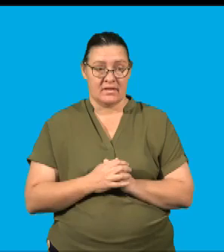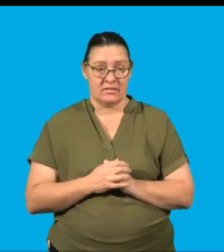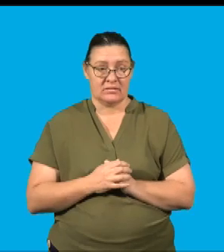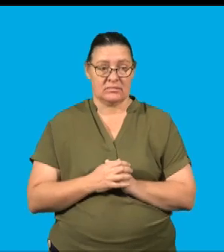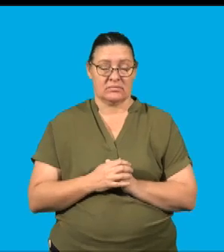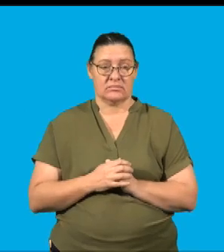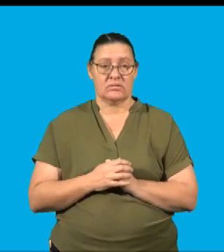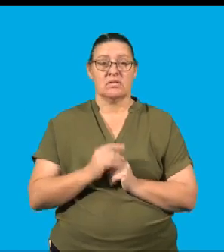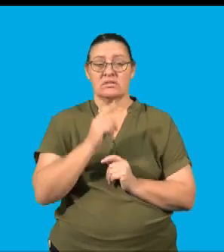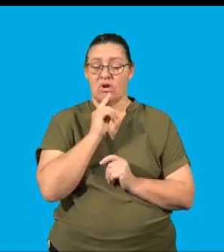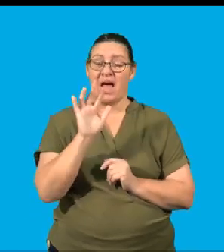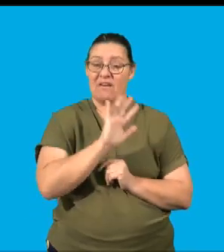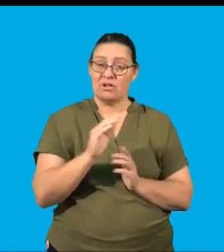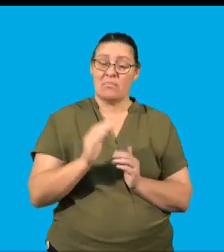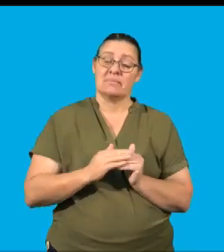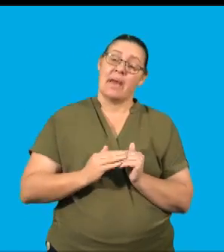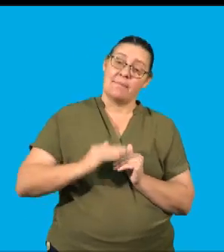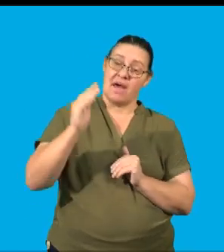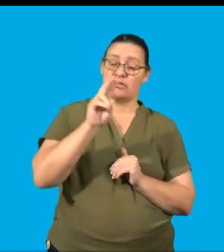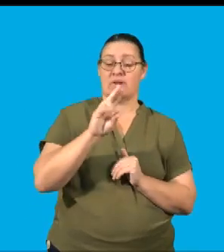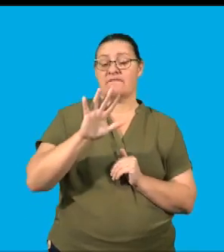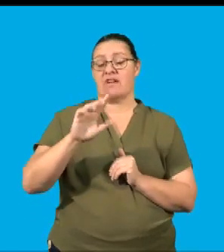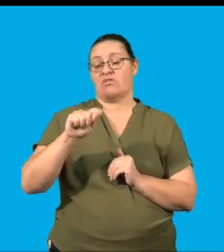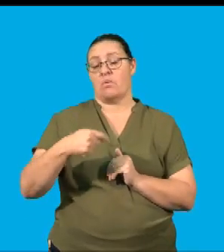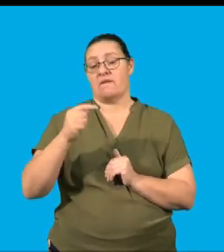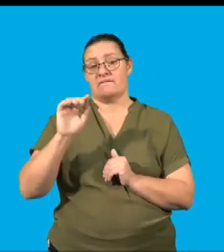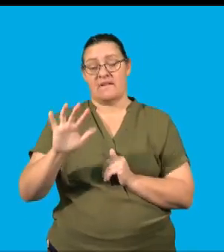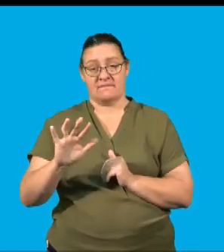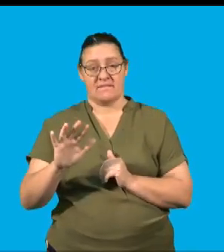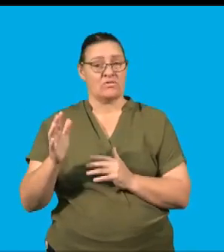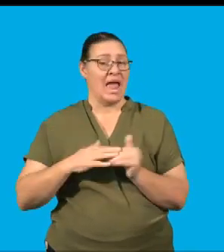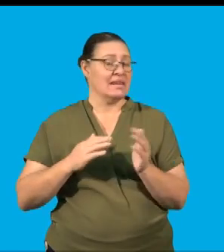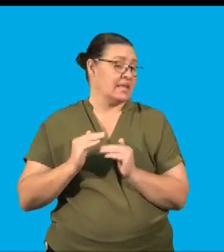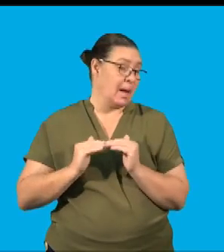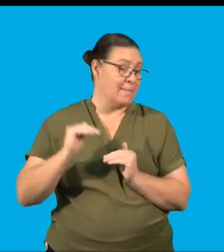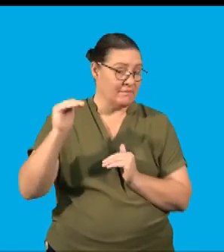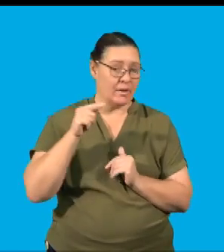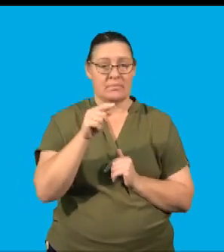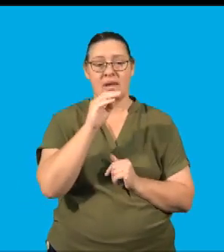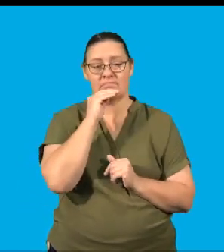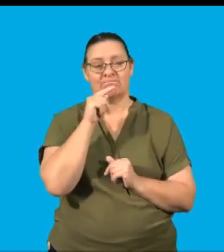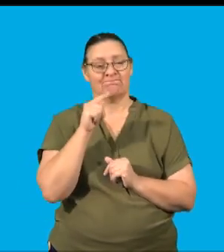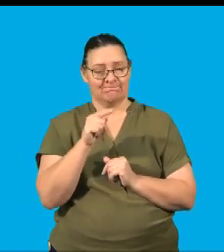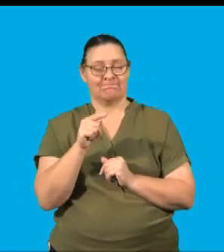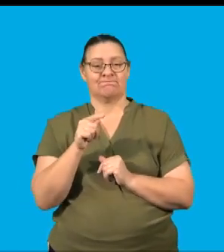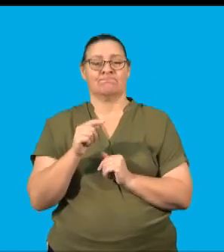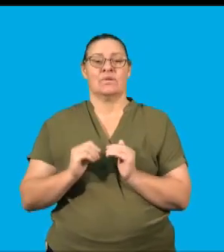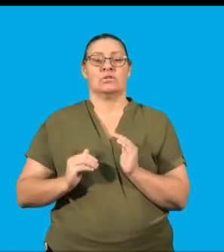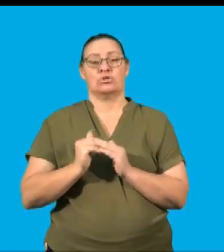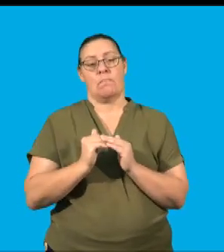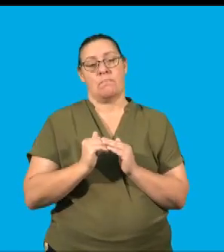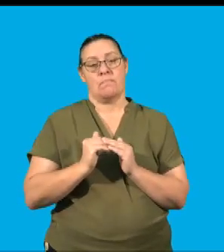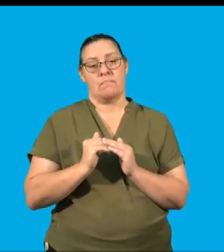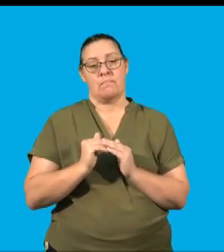25.5. So the answer is average must be above 25.5. Anything above 25.5 would put them in